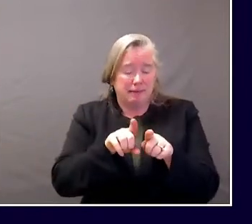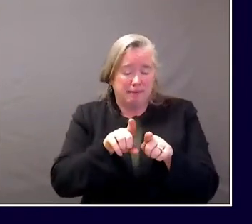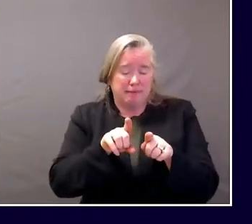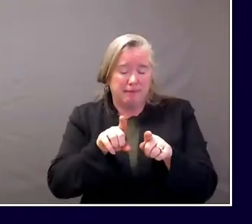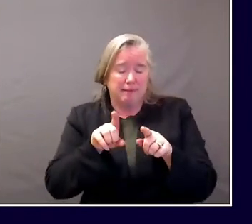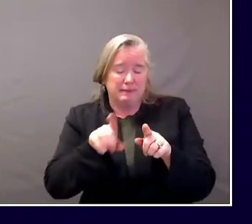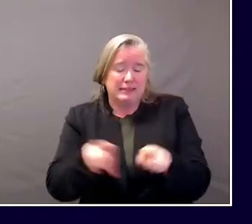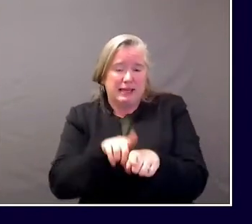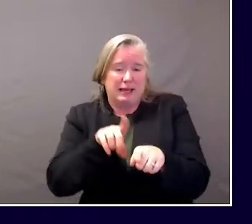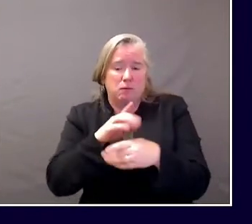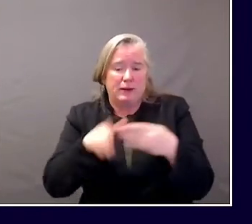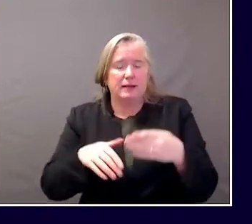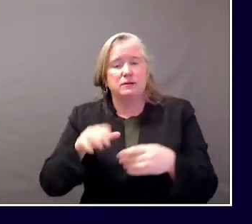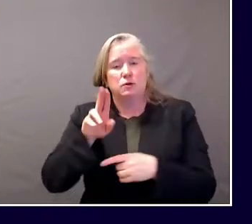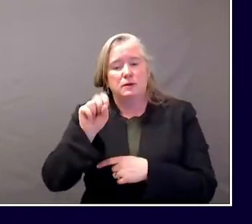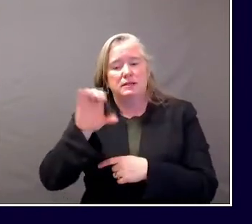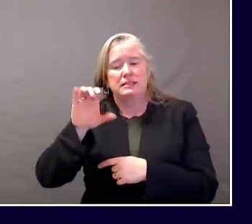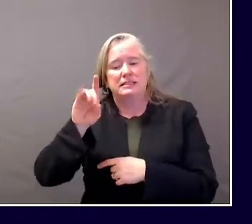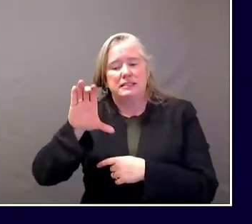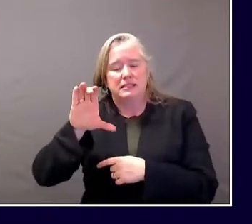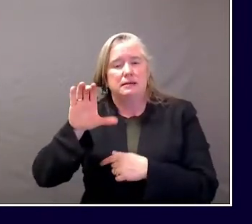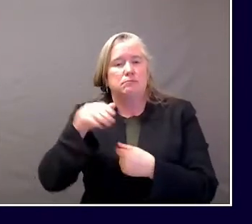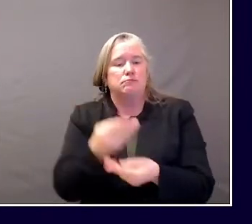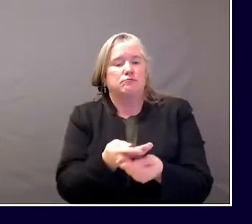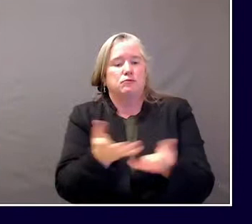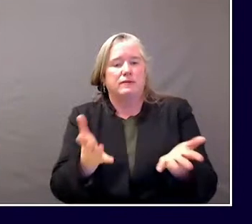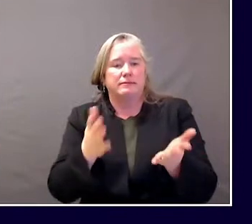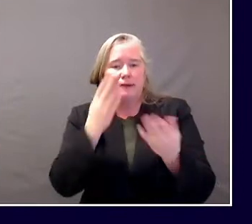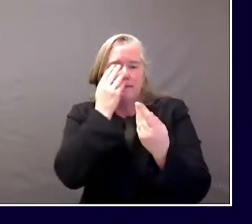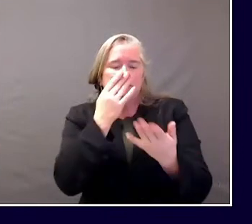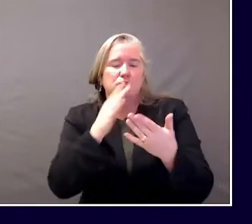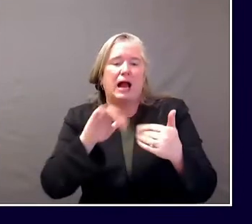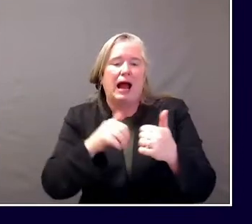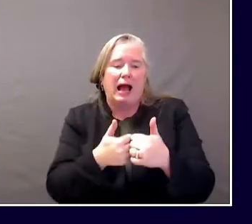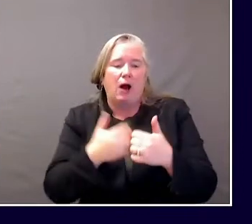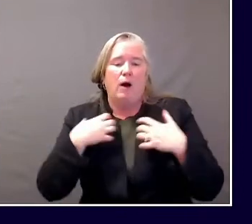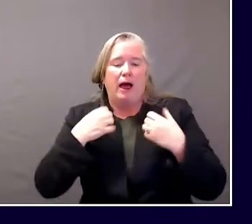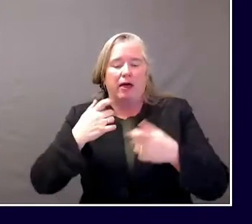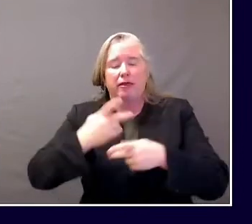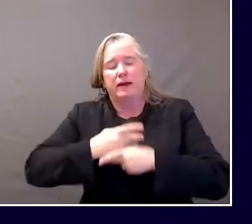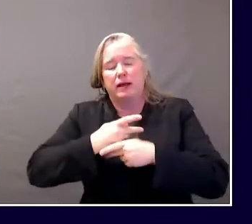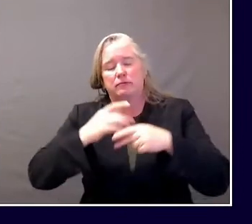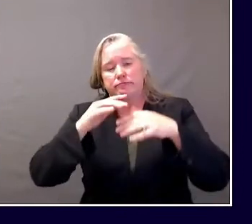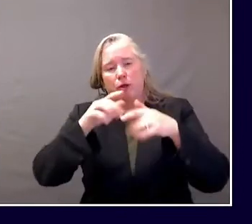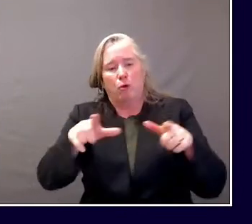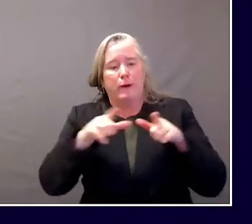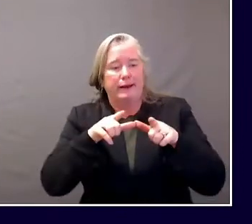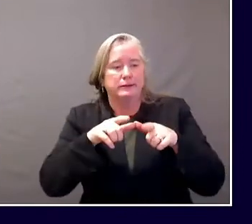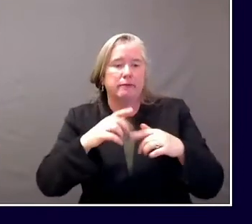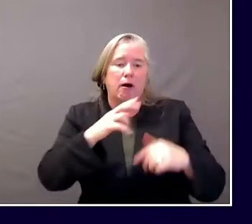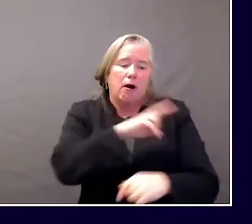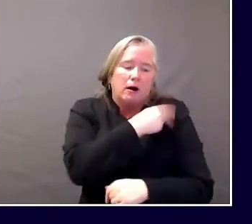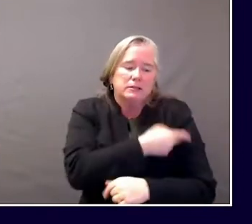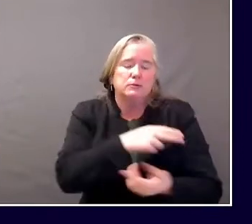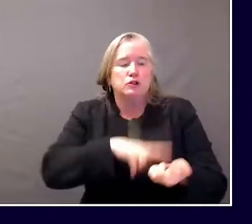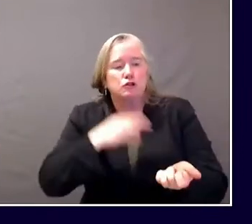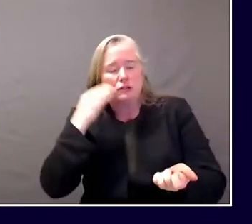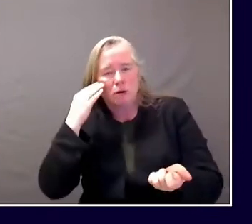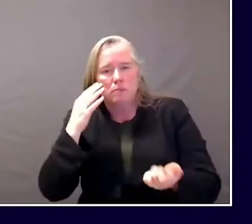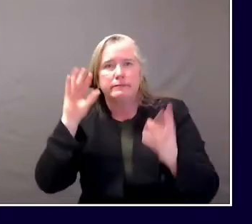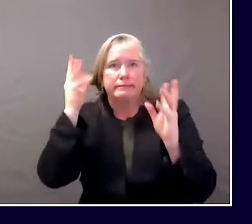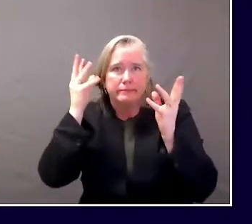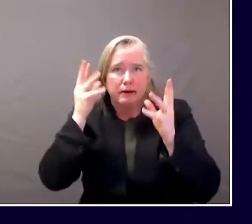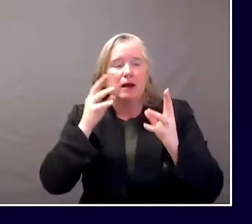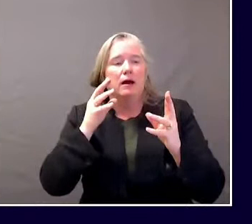put out a toolkit for healthcare facilities to work with their staff to answer their